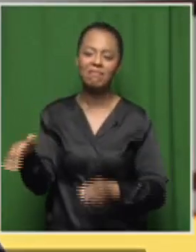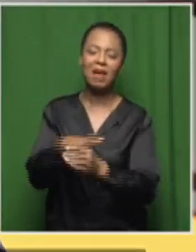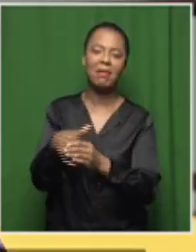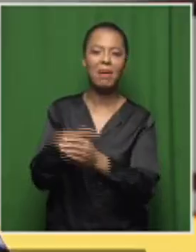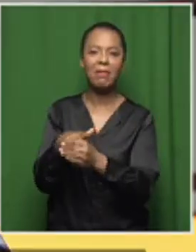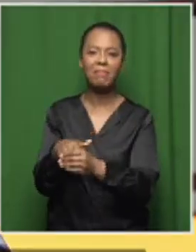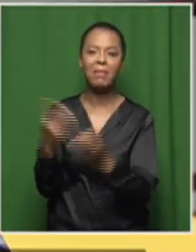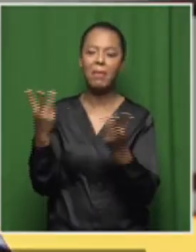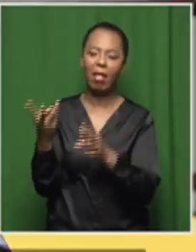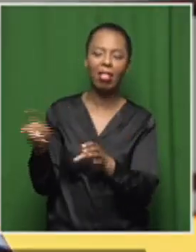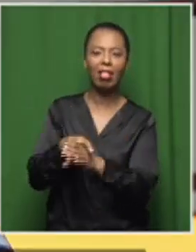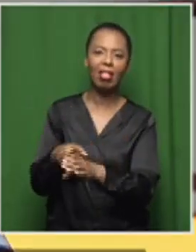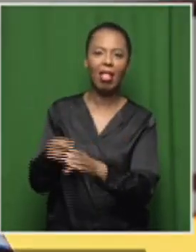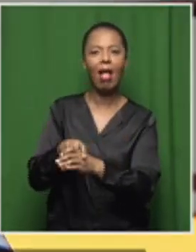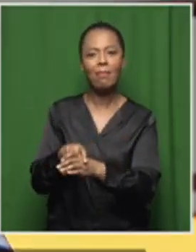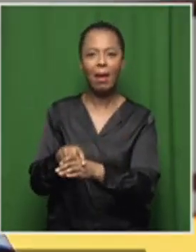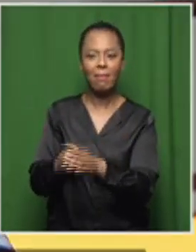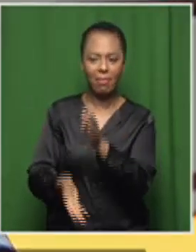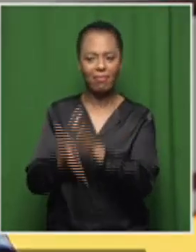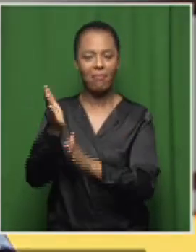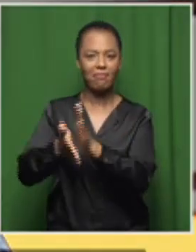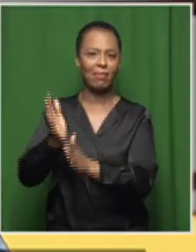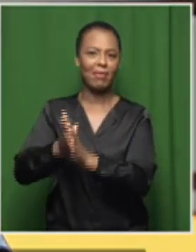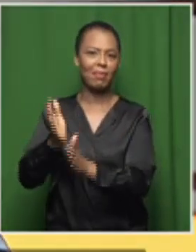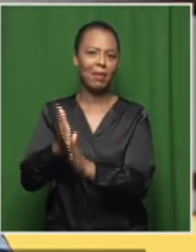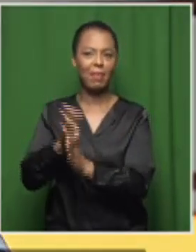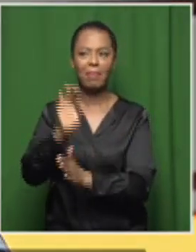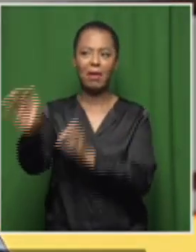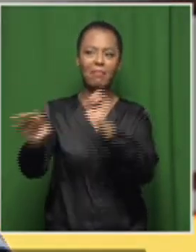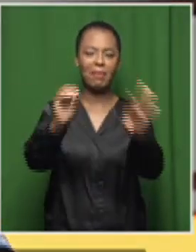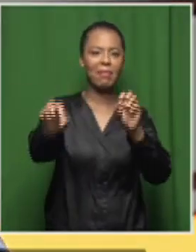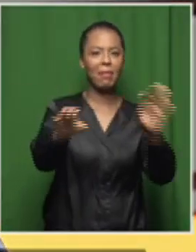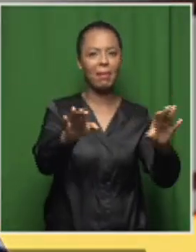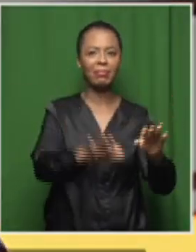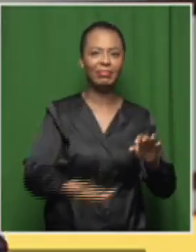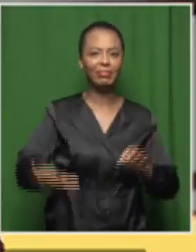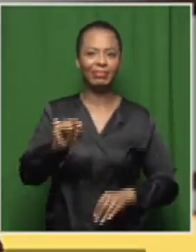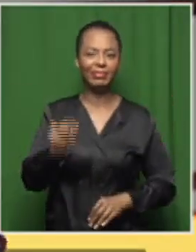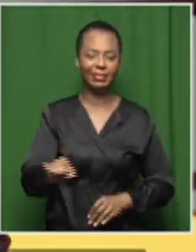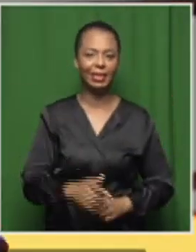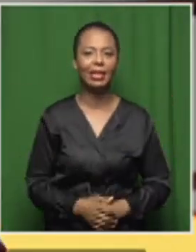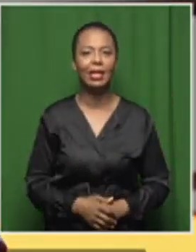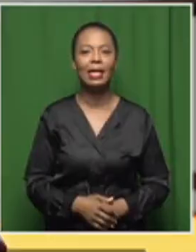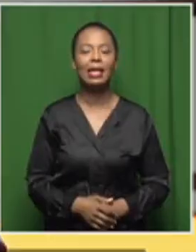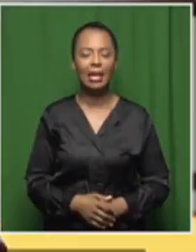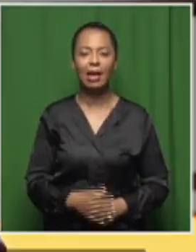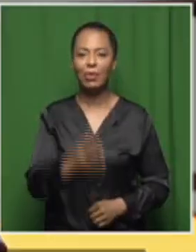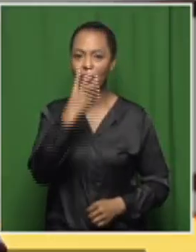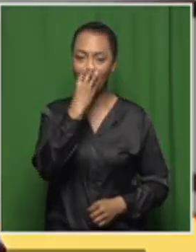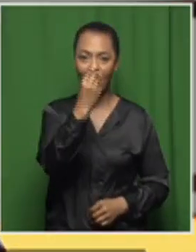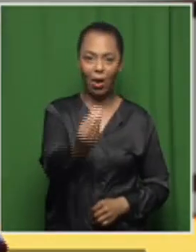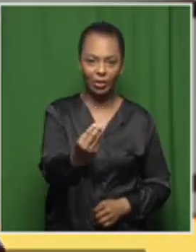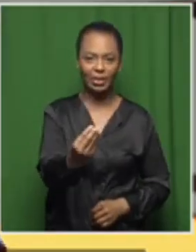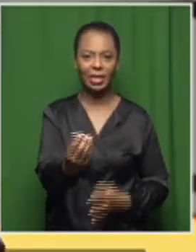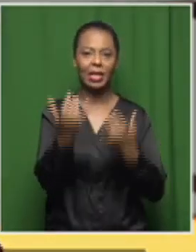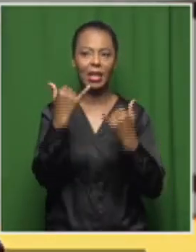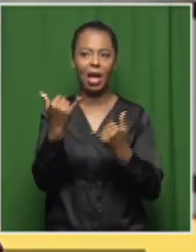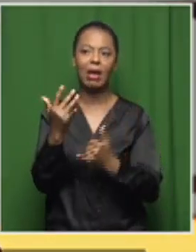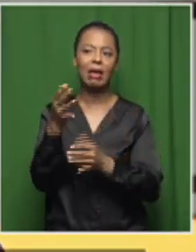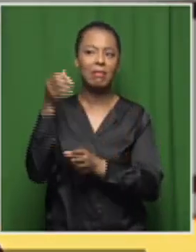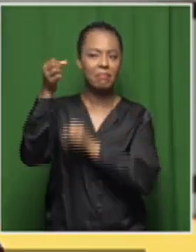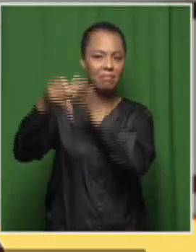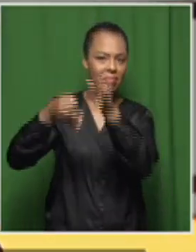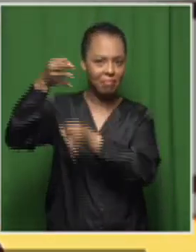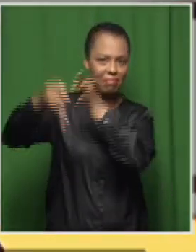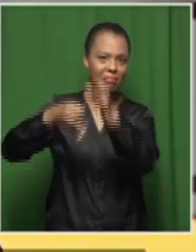Gibbs, where, a number of people will gather, and then from there, How Train will tell us about the future of the How